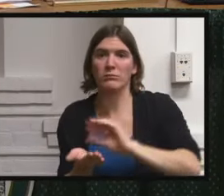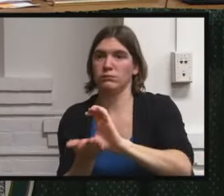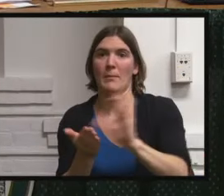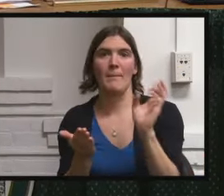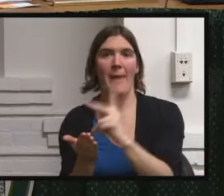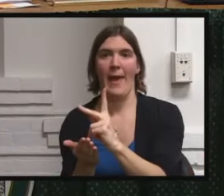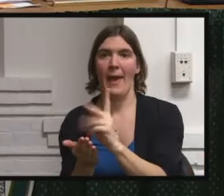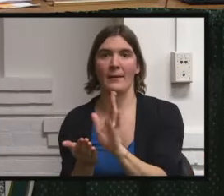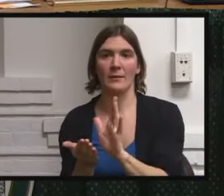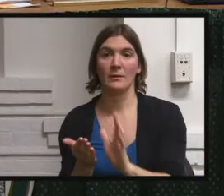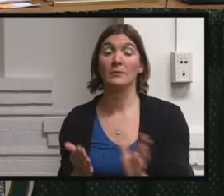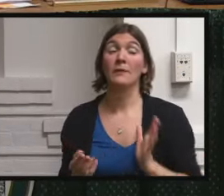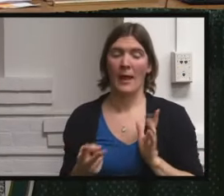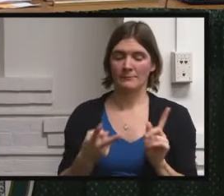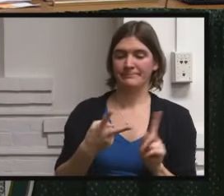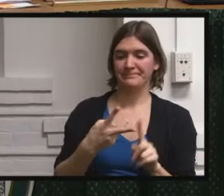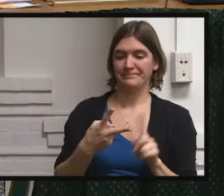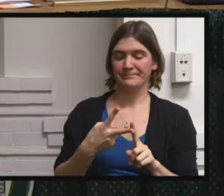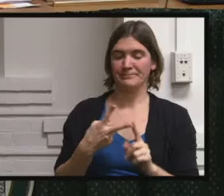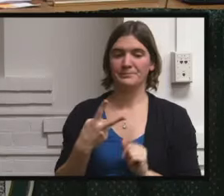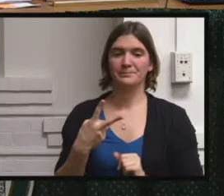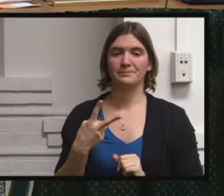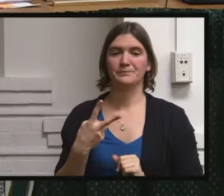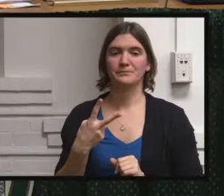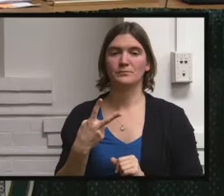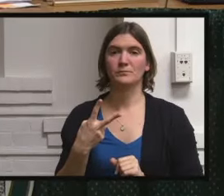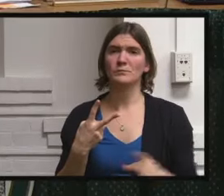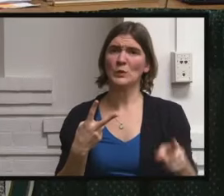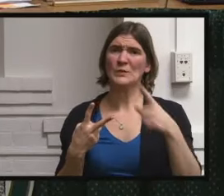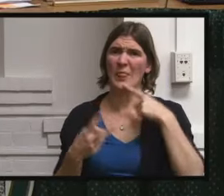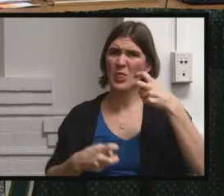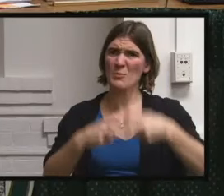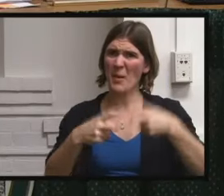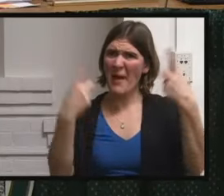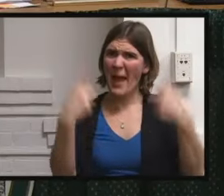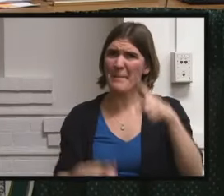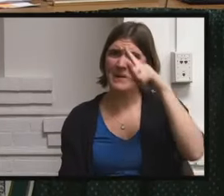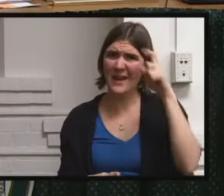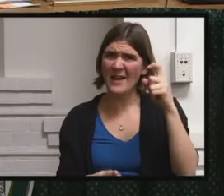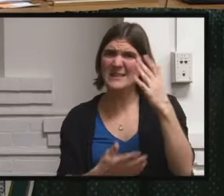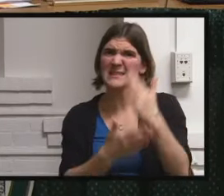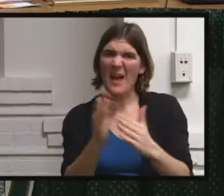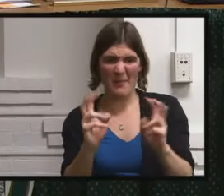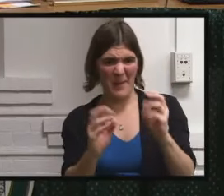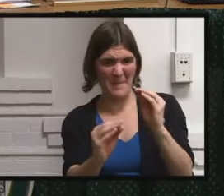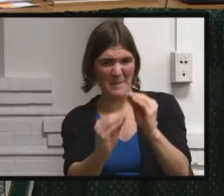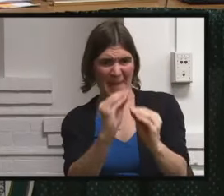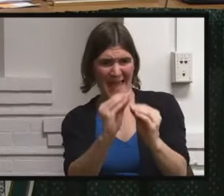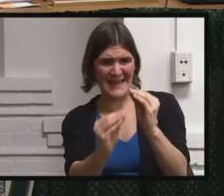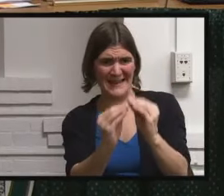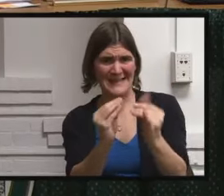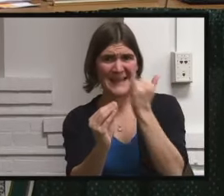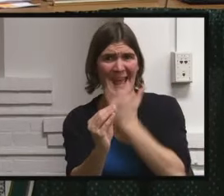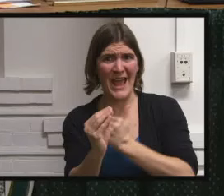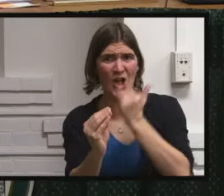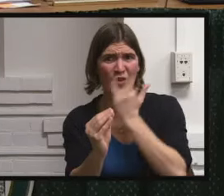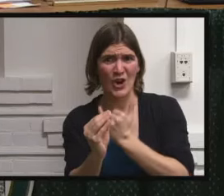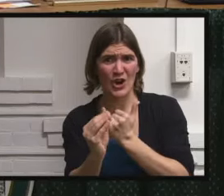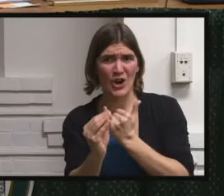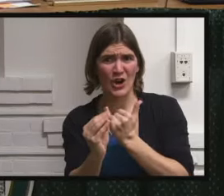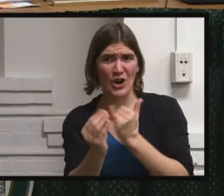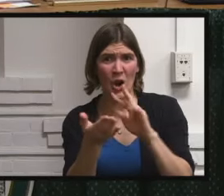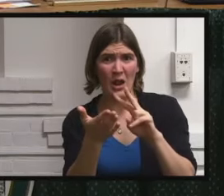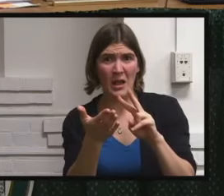second clarification, when you said that the problem arose as a result of some maintenance yes. that had been done wrongly. It